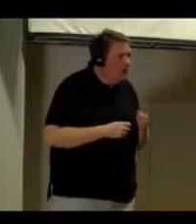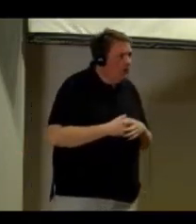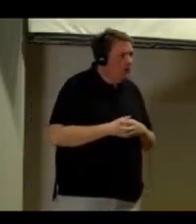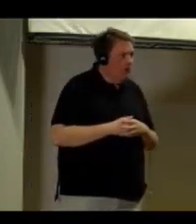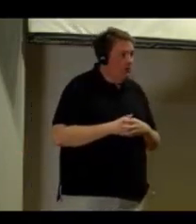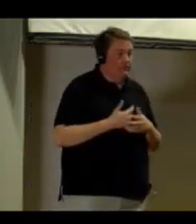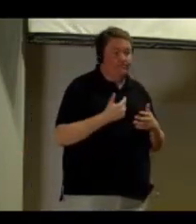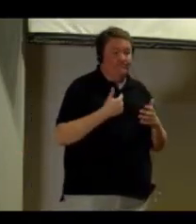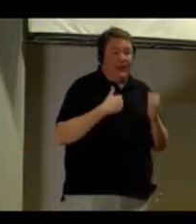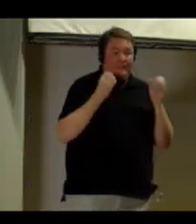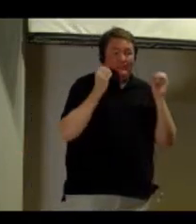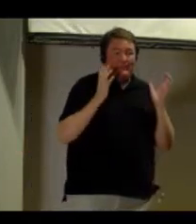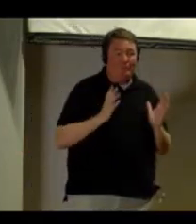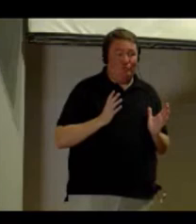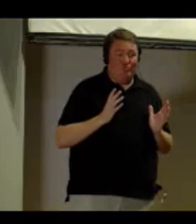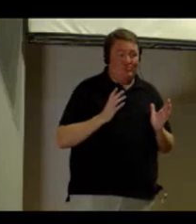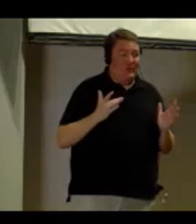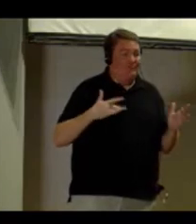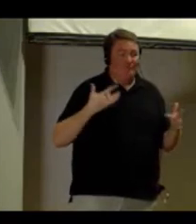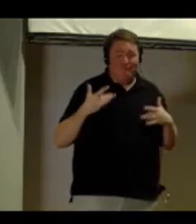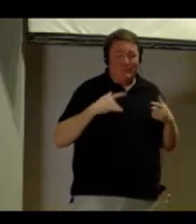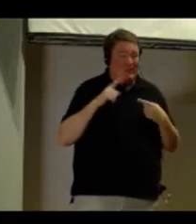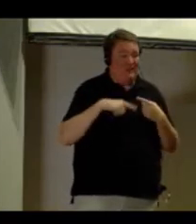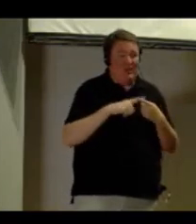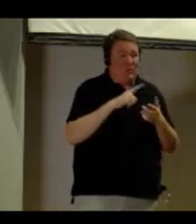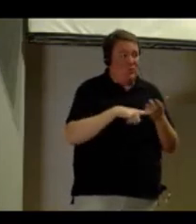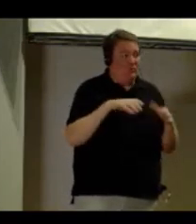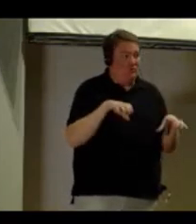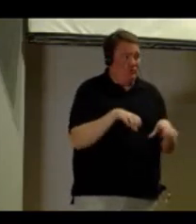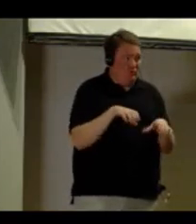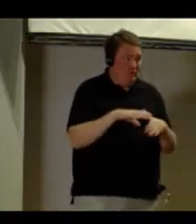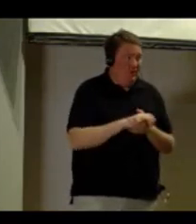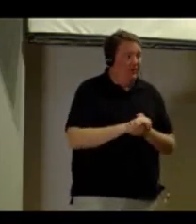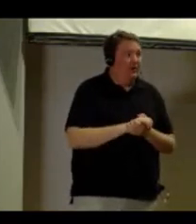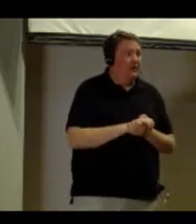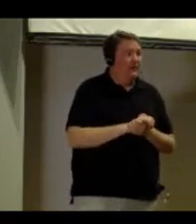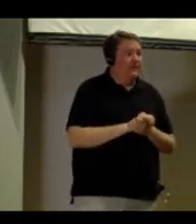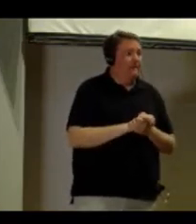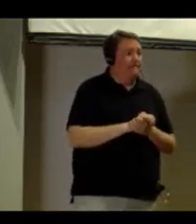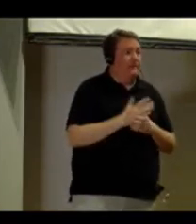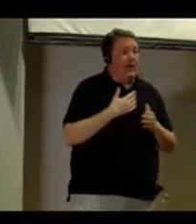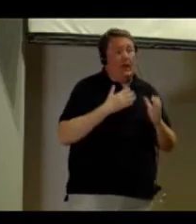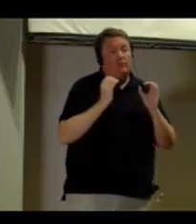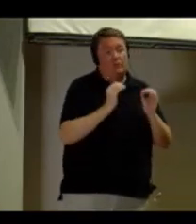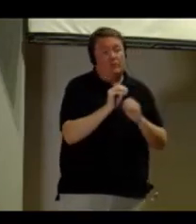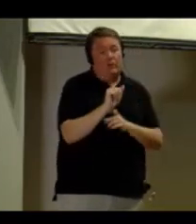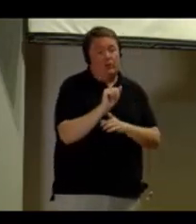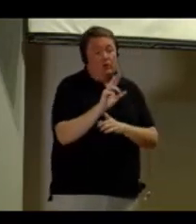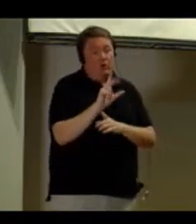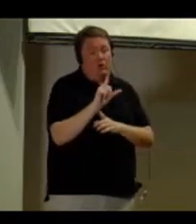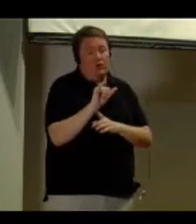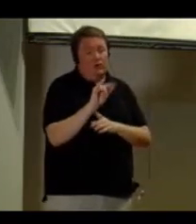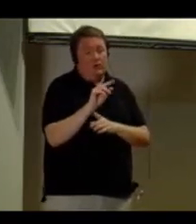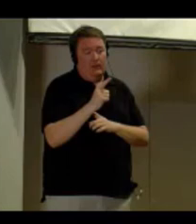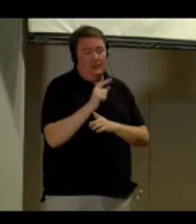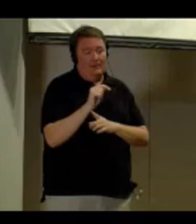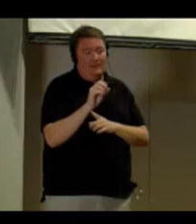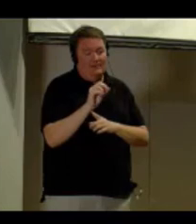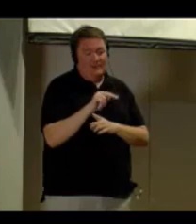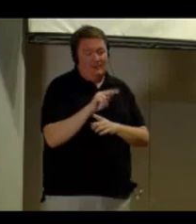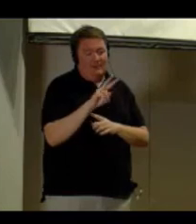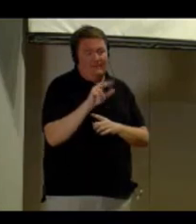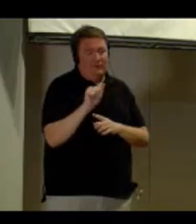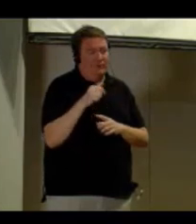Question. I'm a teacher, and I am so excited about what you're doing. I taught in Arlington. We would put on our Metro shoes and run here